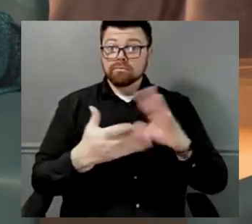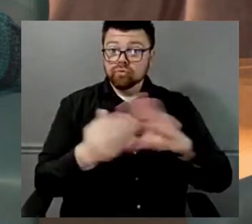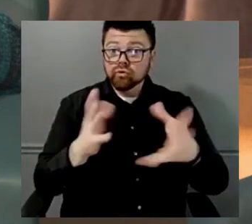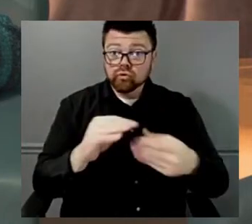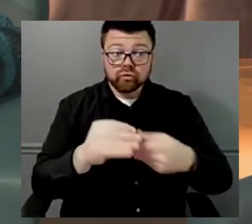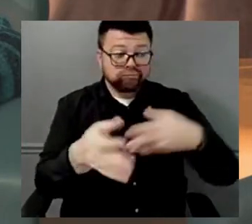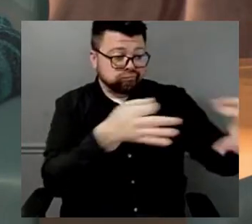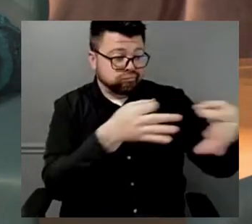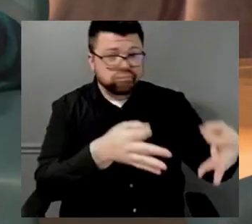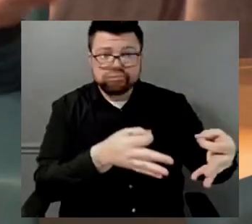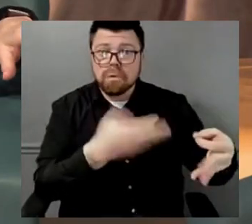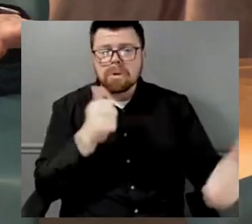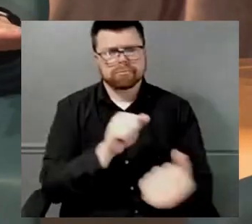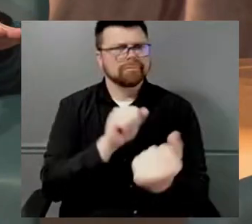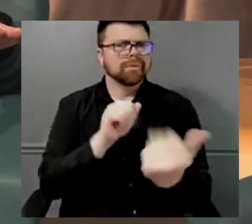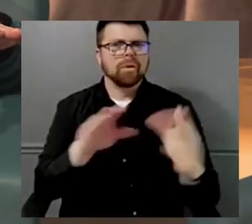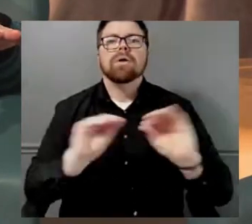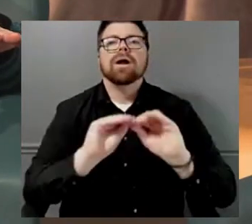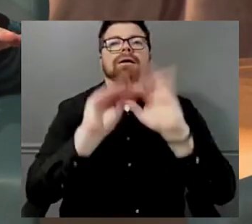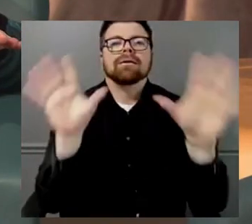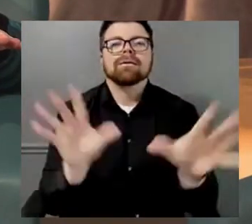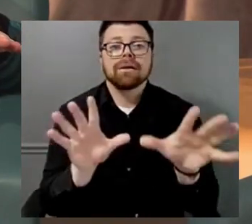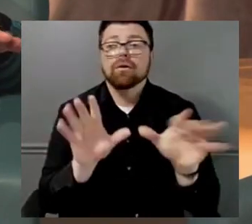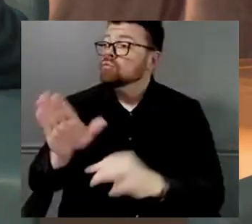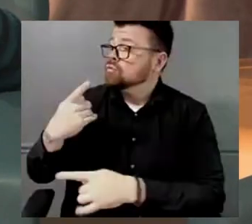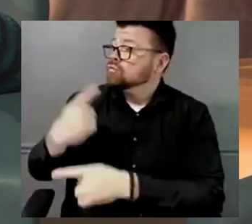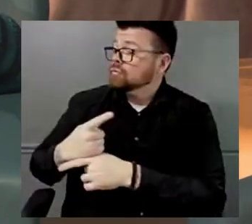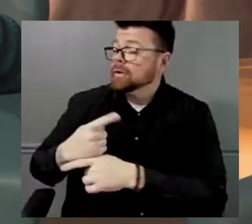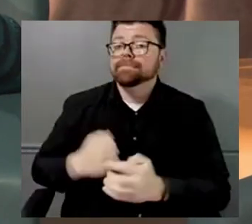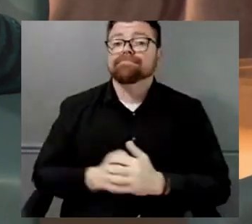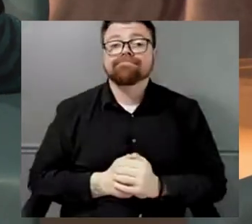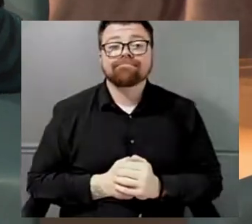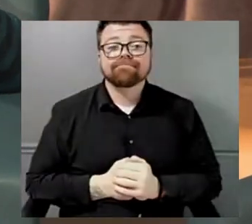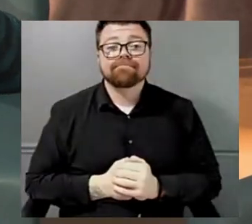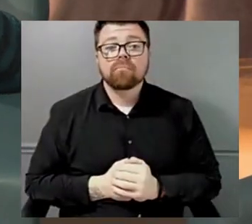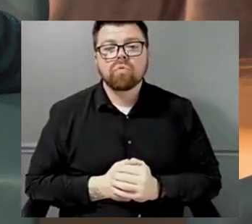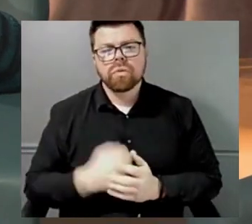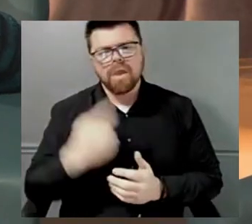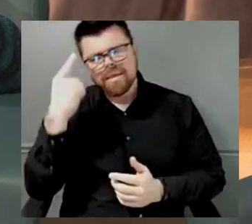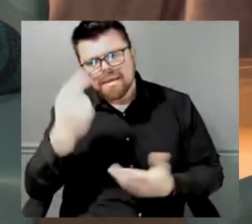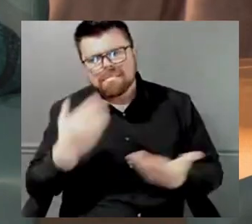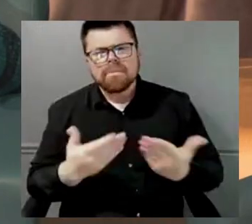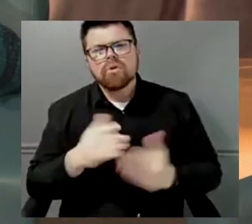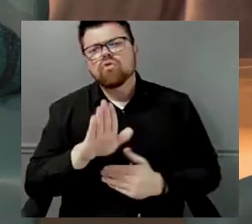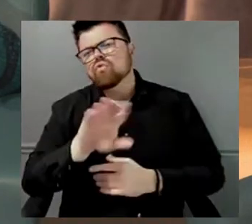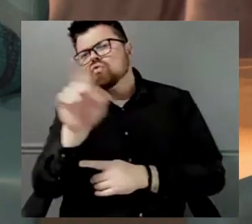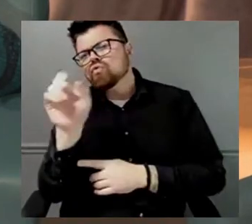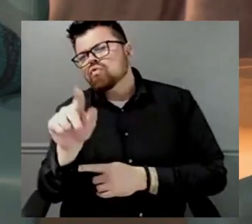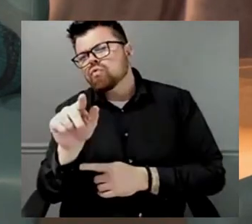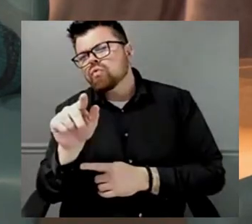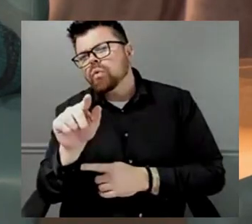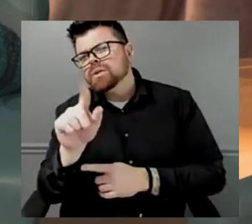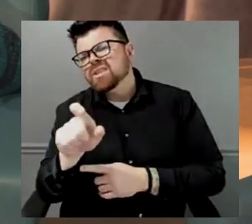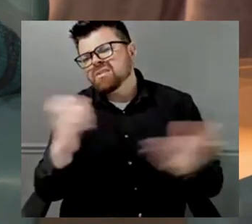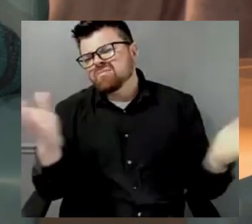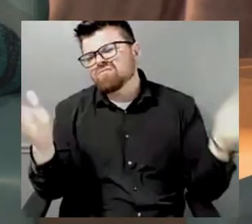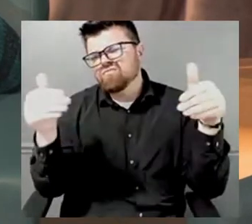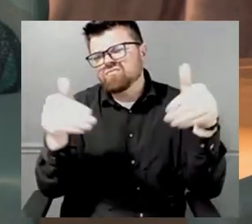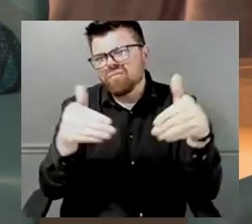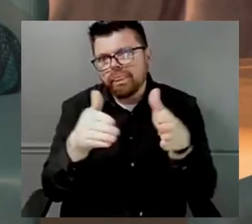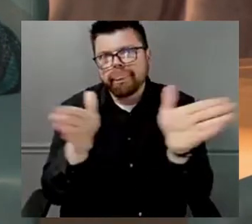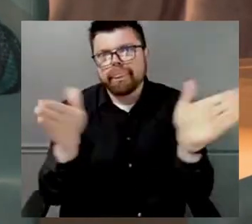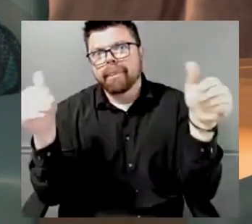to teach. And you are right, but I think maybe your question has to focus in on what